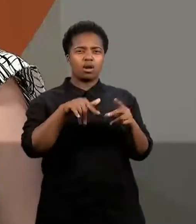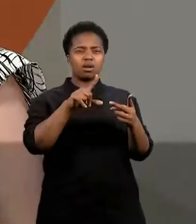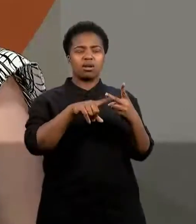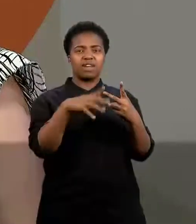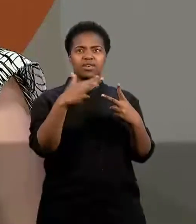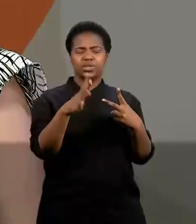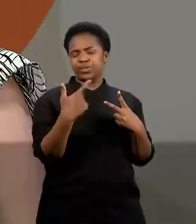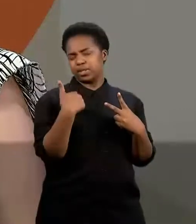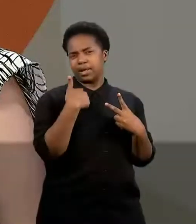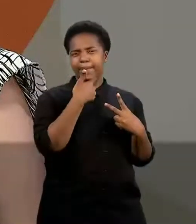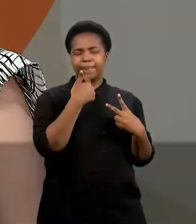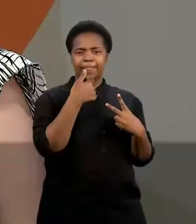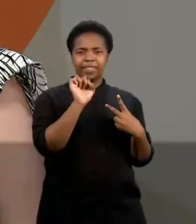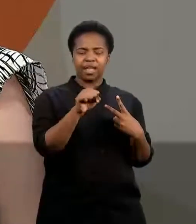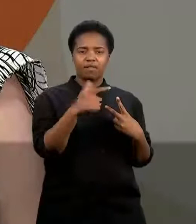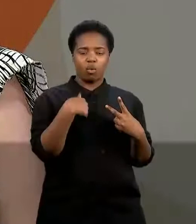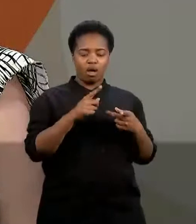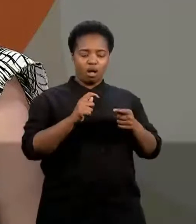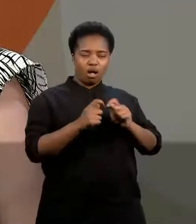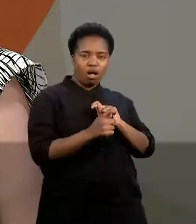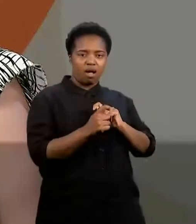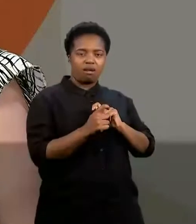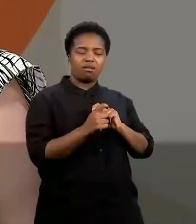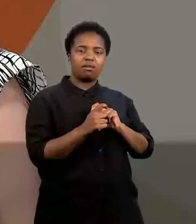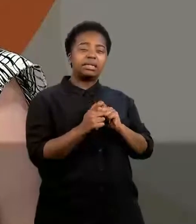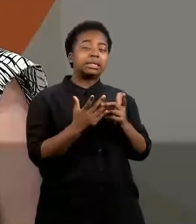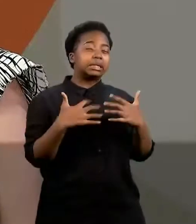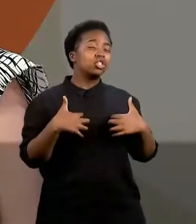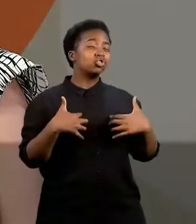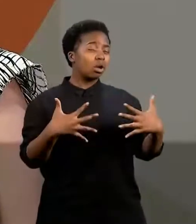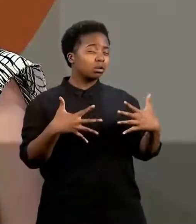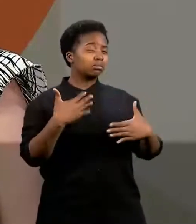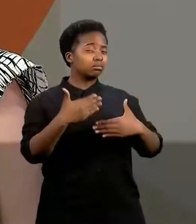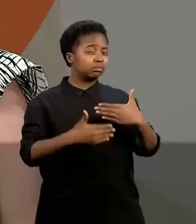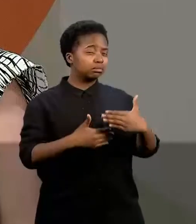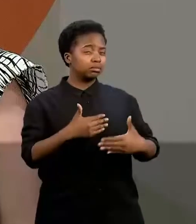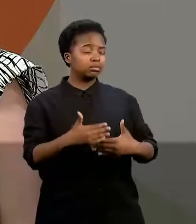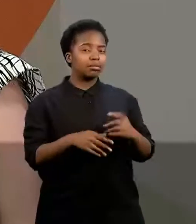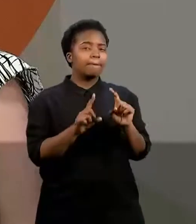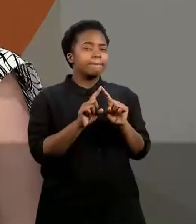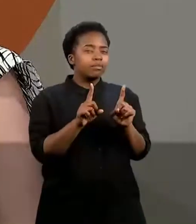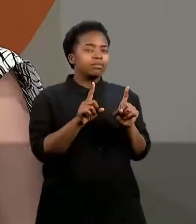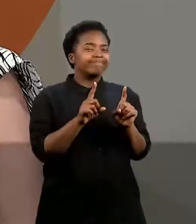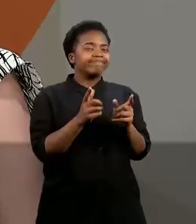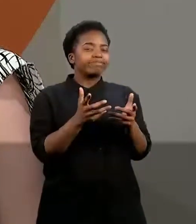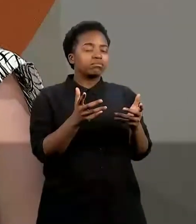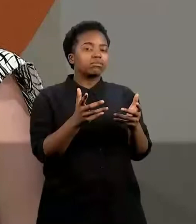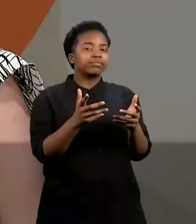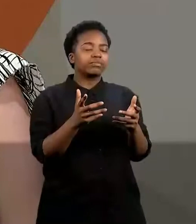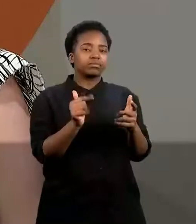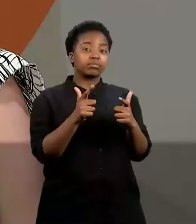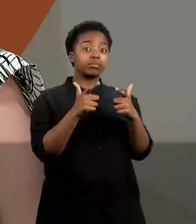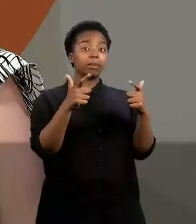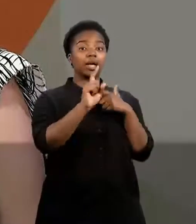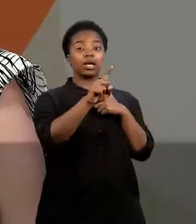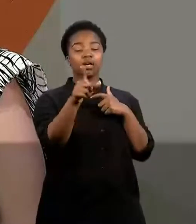a brand called Tommy Adaptive. So it is starting to get there, but I do think big retailers just haven't seen